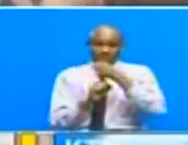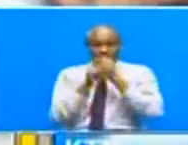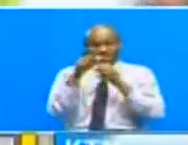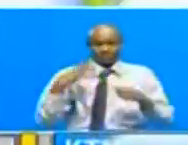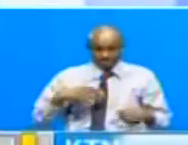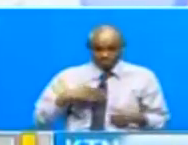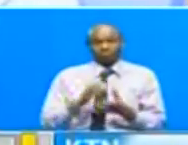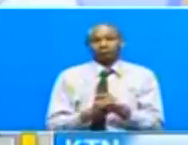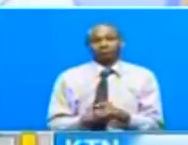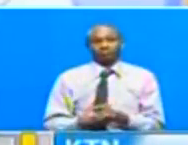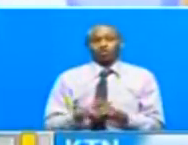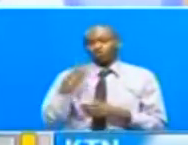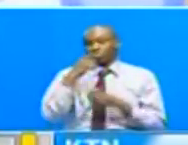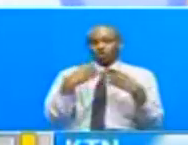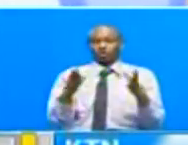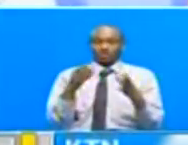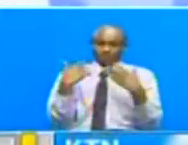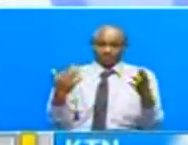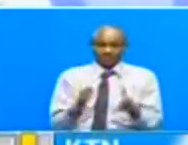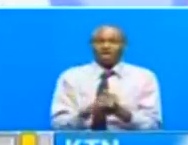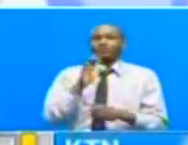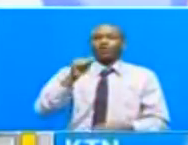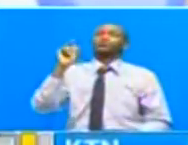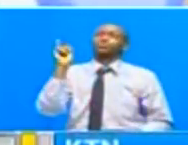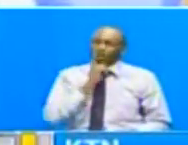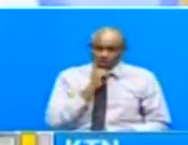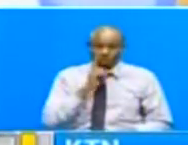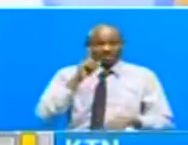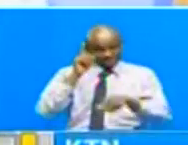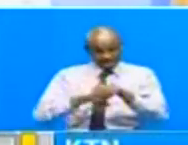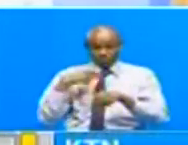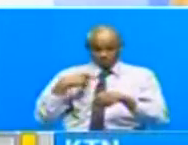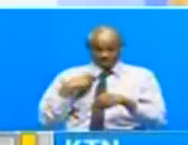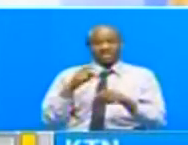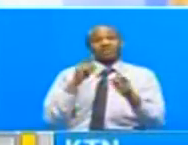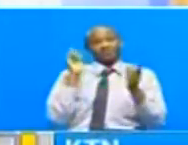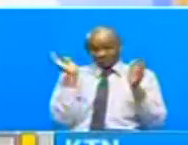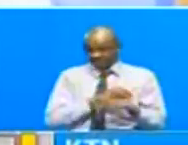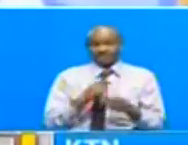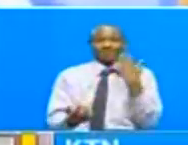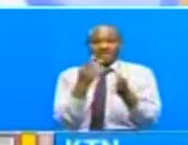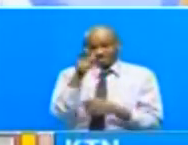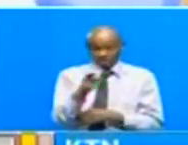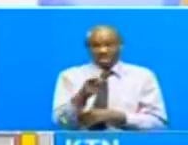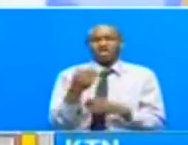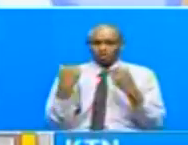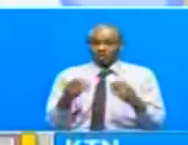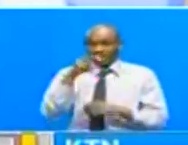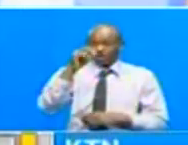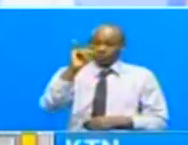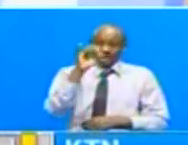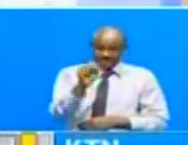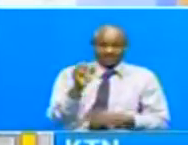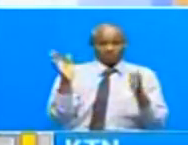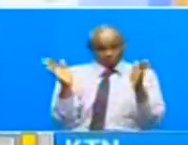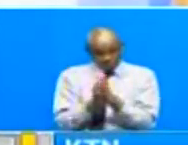residents who lost their property. Kuanzia kesho, baada ya sisi kukabiliana na moto hii, vijana wa NYS